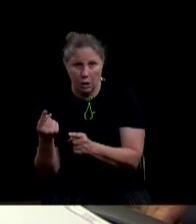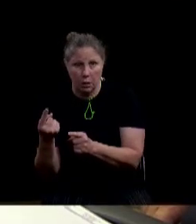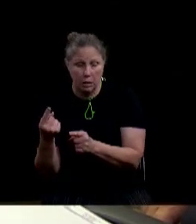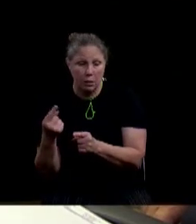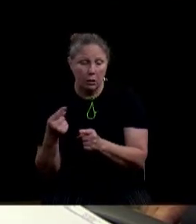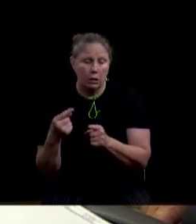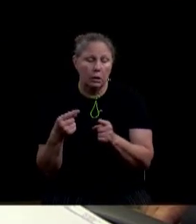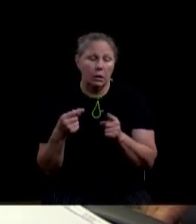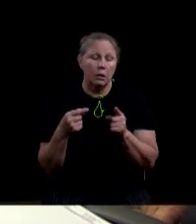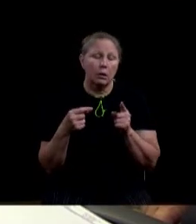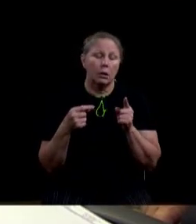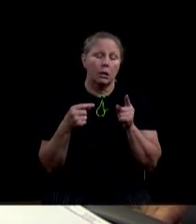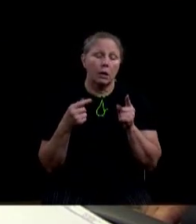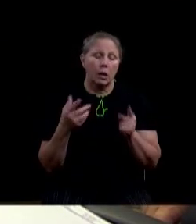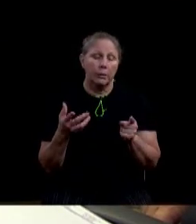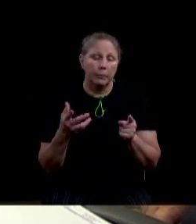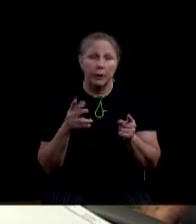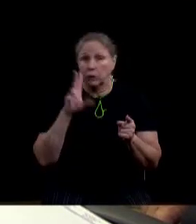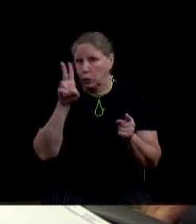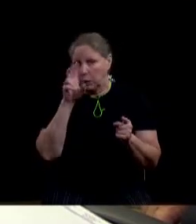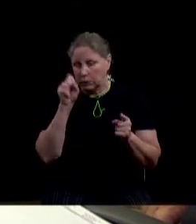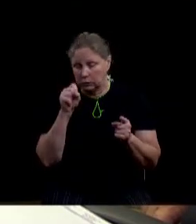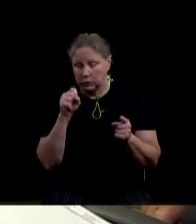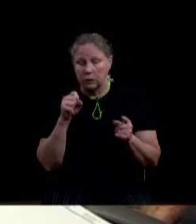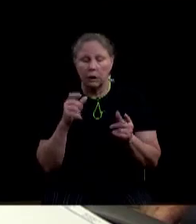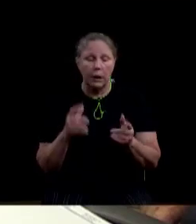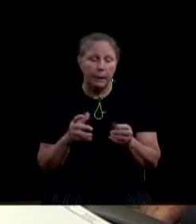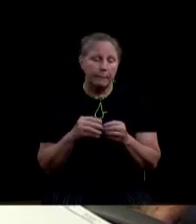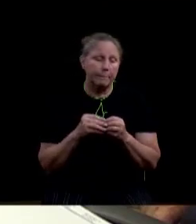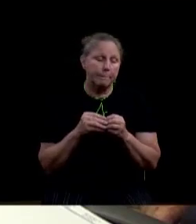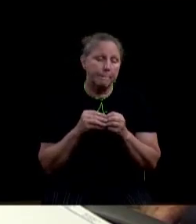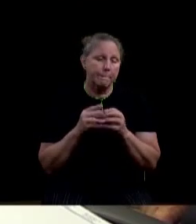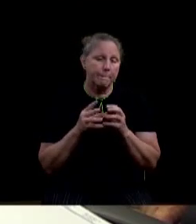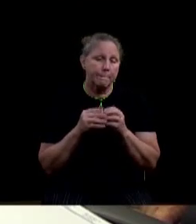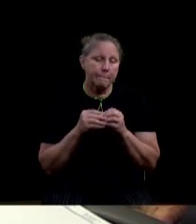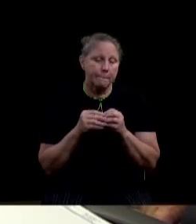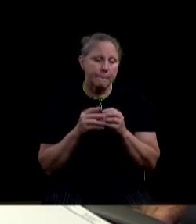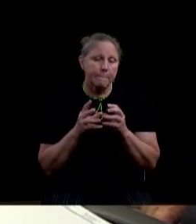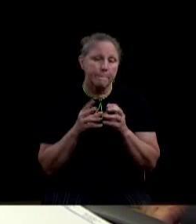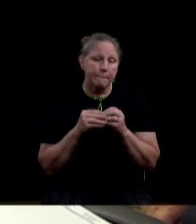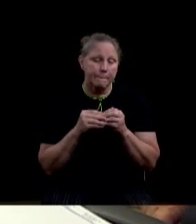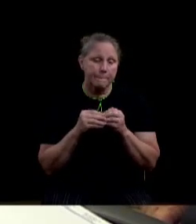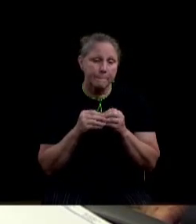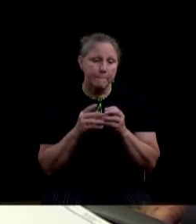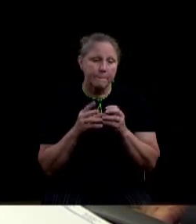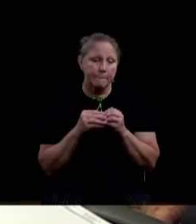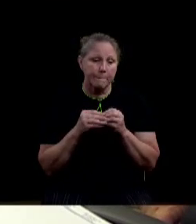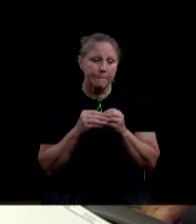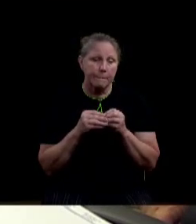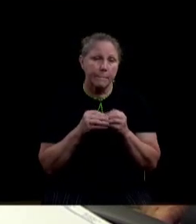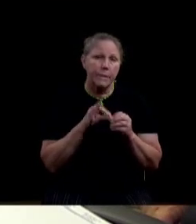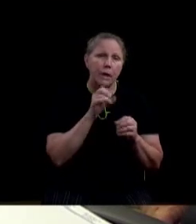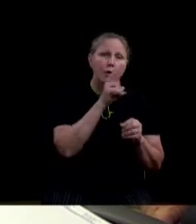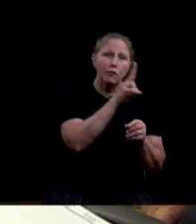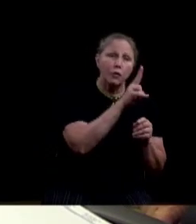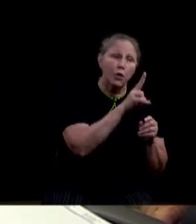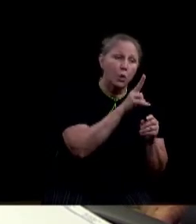as what is reported as influenza-related deaths each